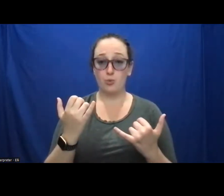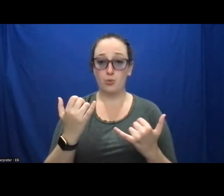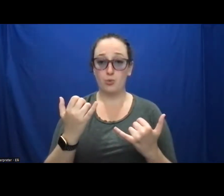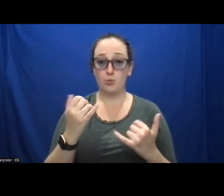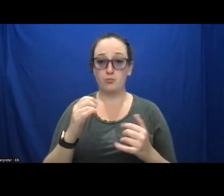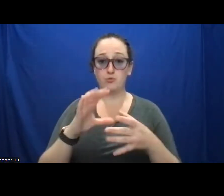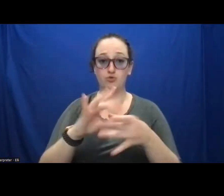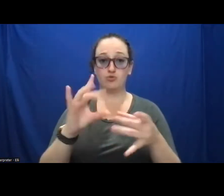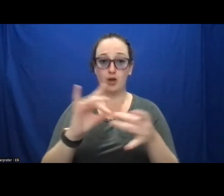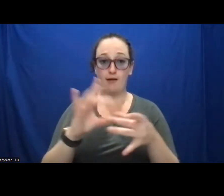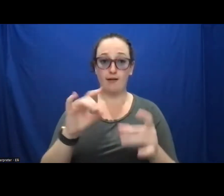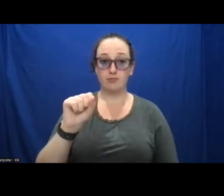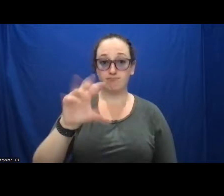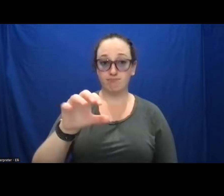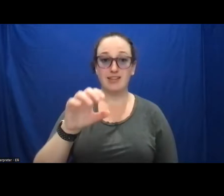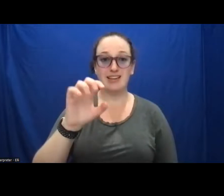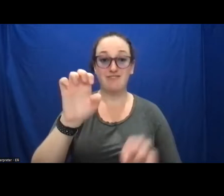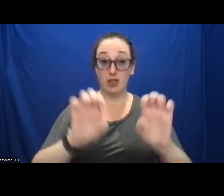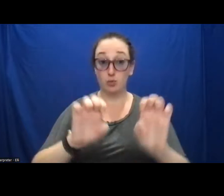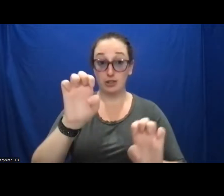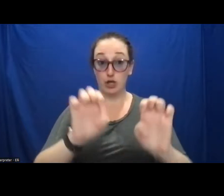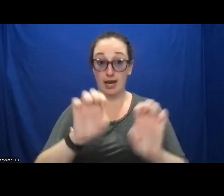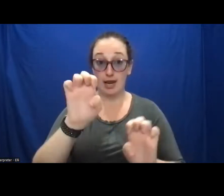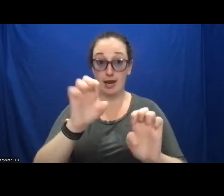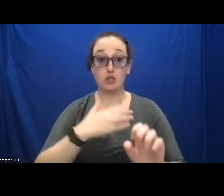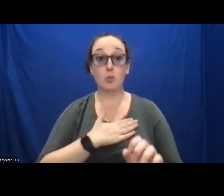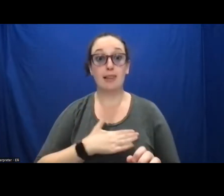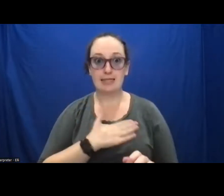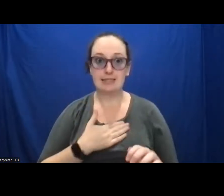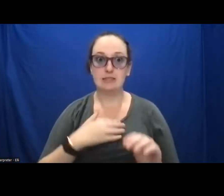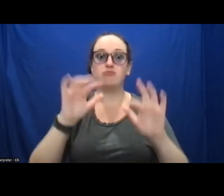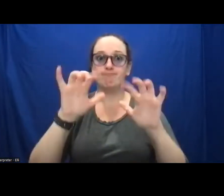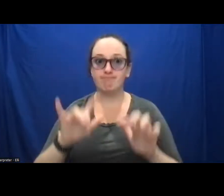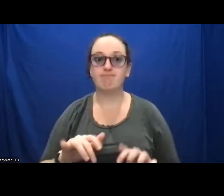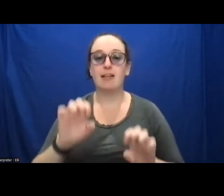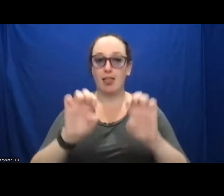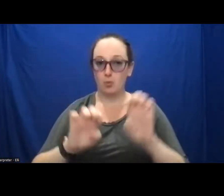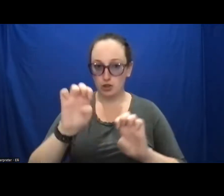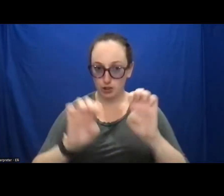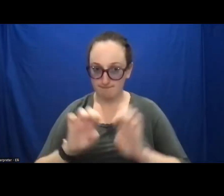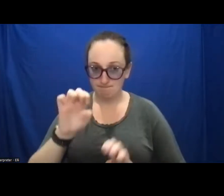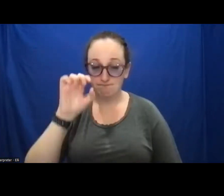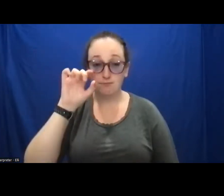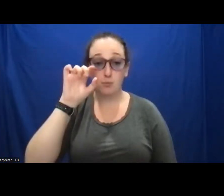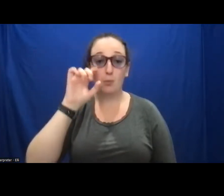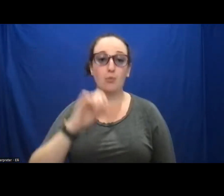evaluation in the chat. So please help us fill that out. Help us by filling that out.